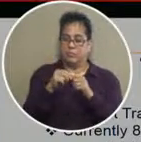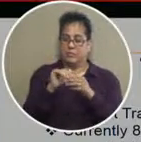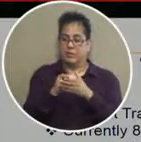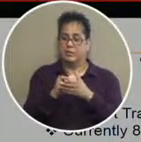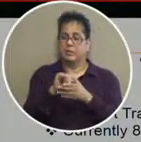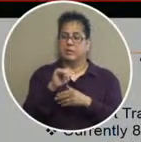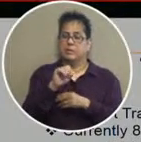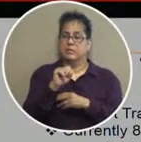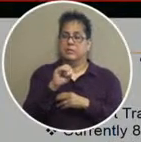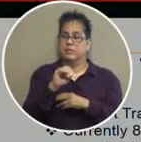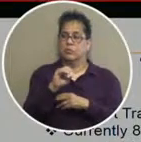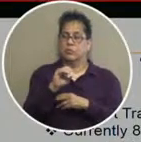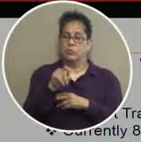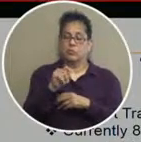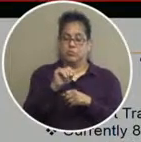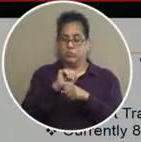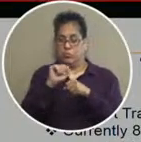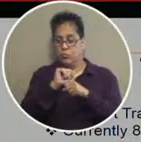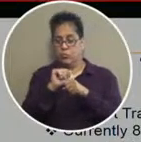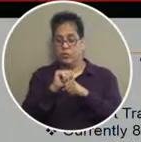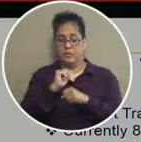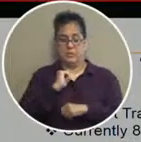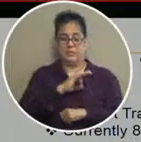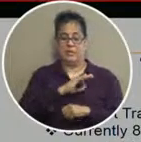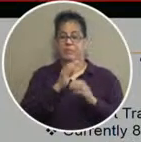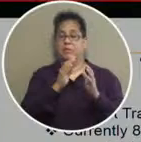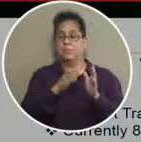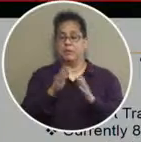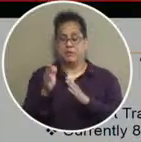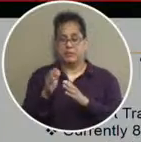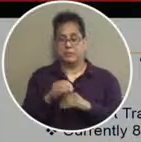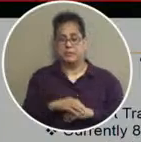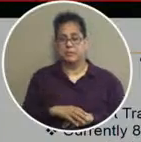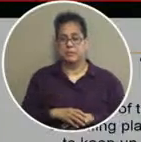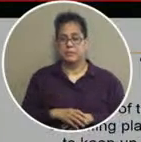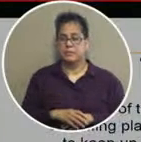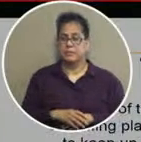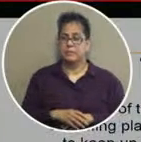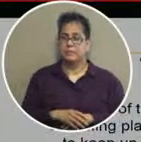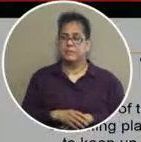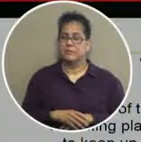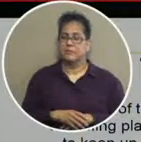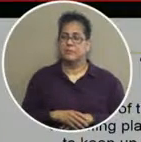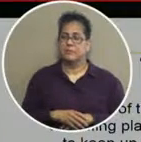their caseload and we work with them on their staffing plan. Next slide.